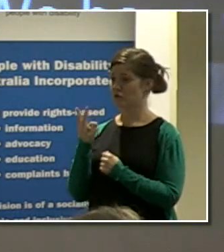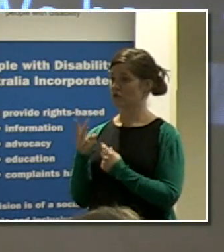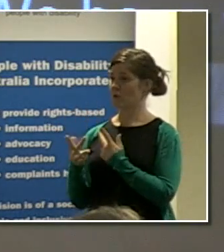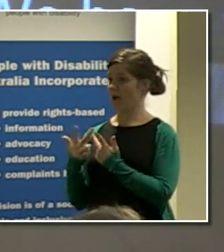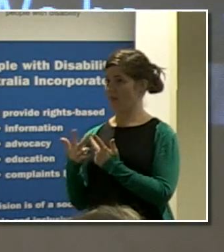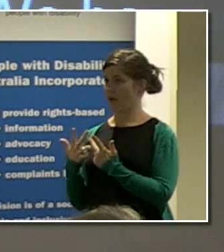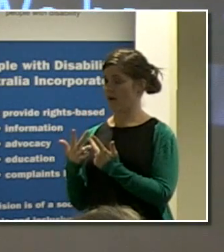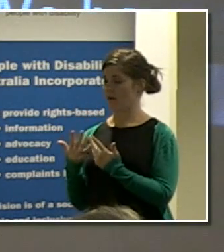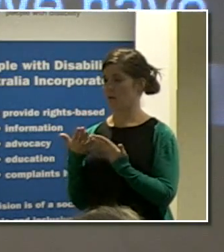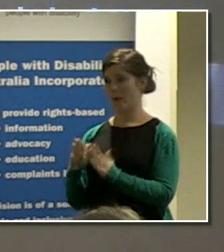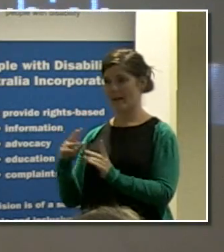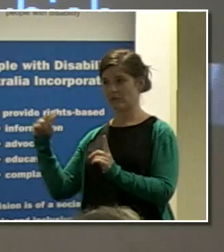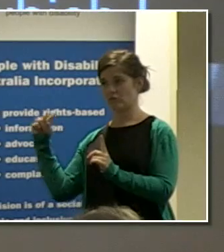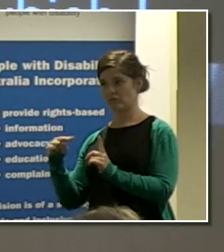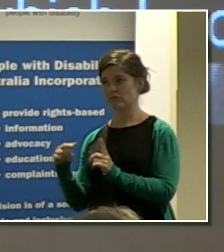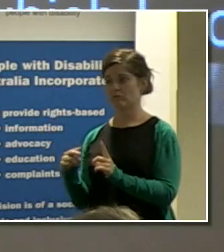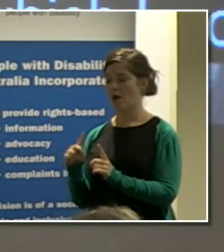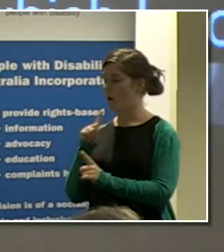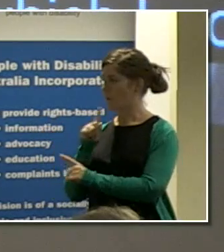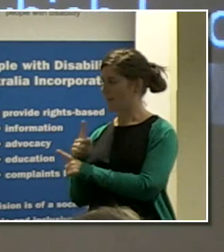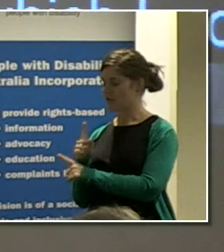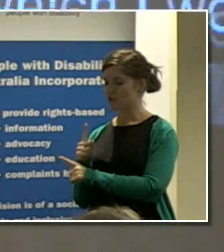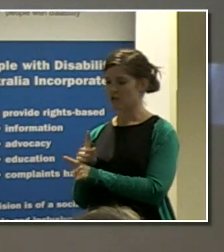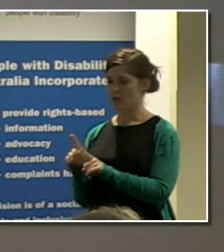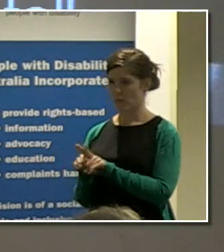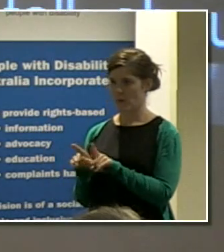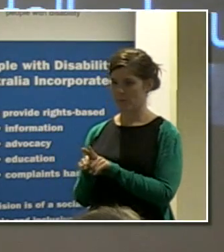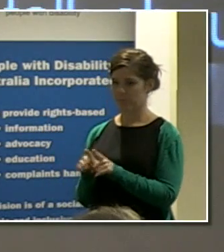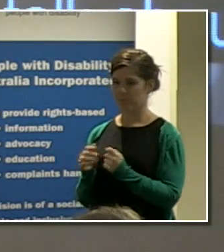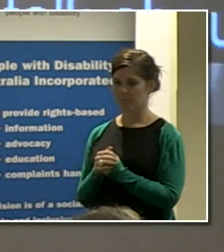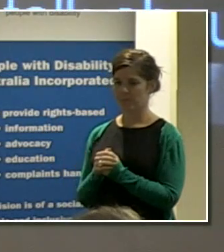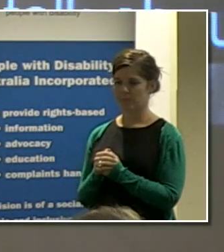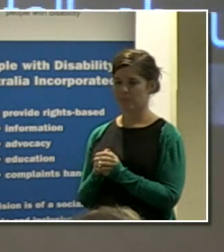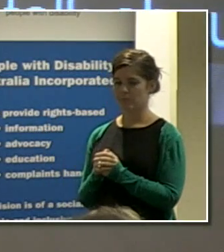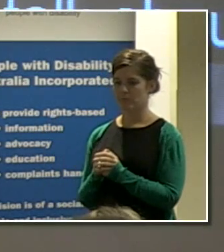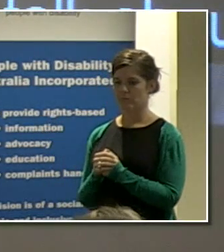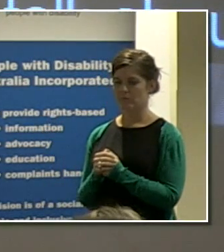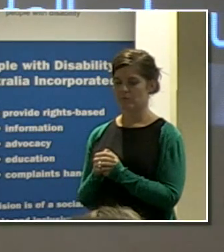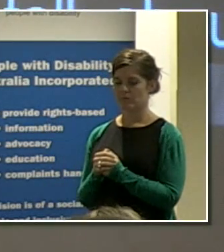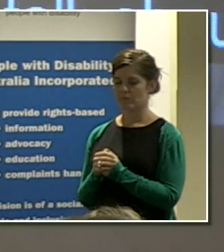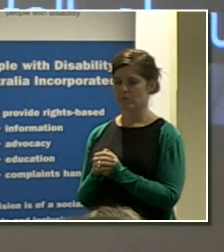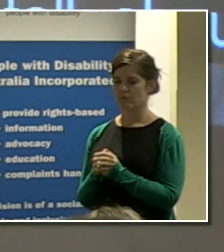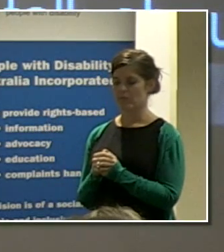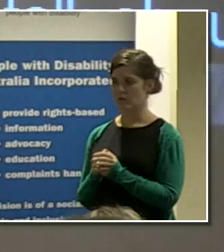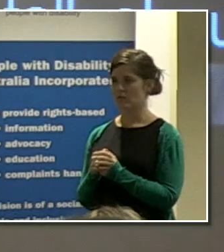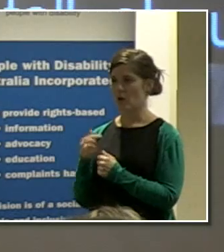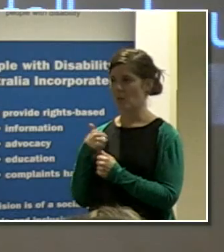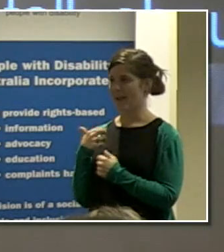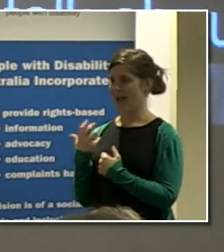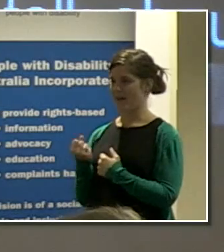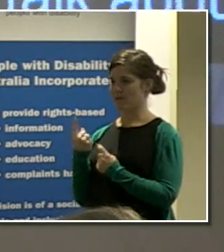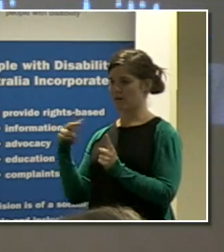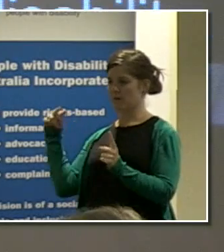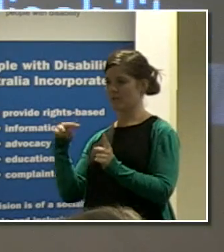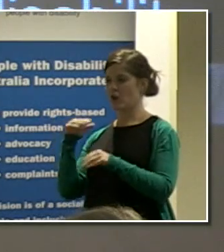worth mentioning before I talk about the profile of people with disability in the executive. The second one is we have a measure around